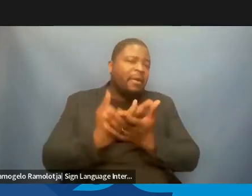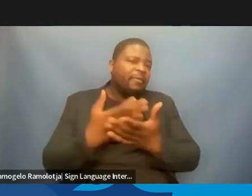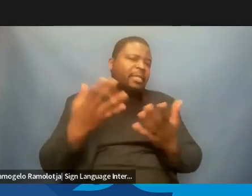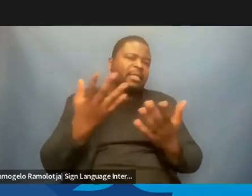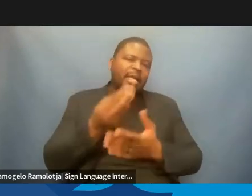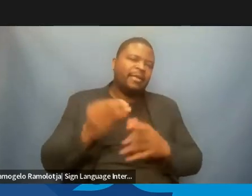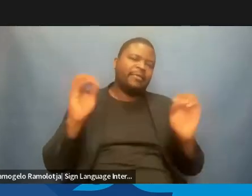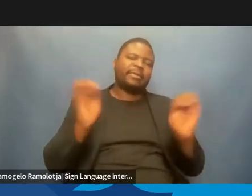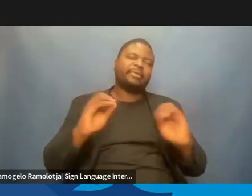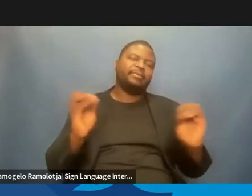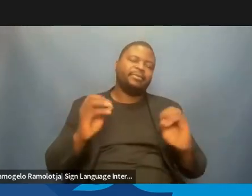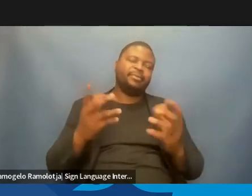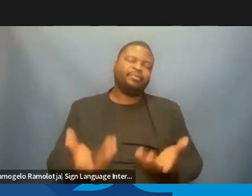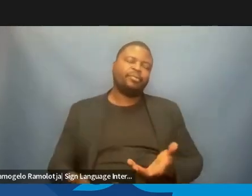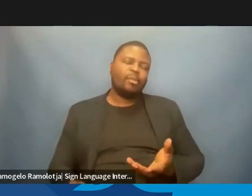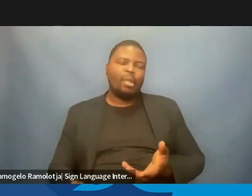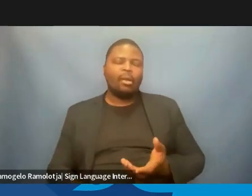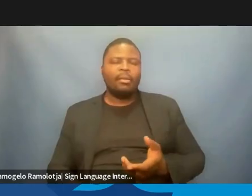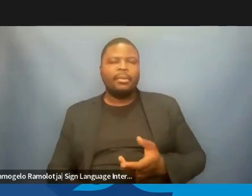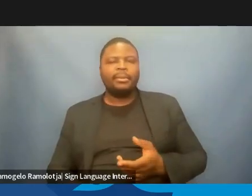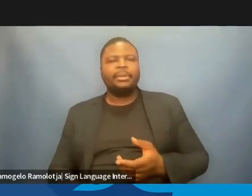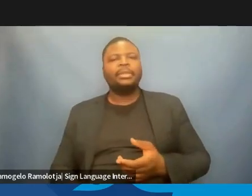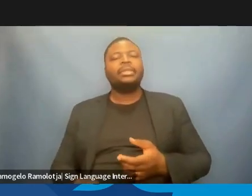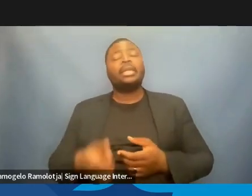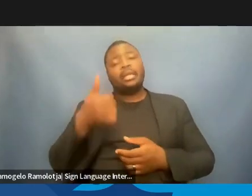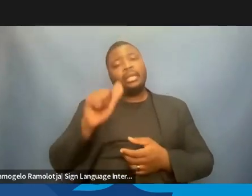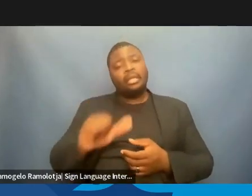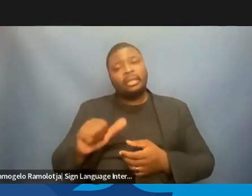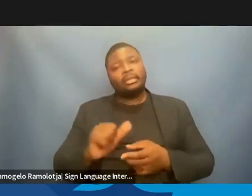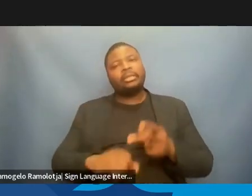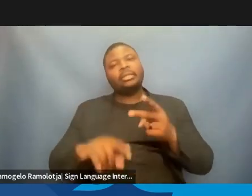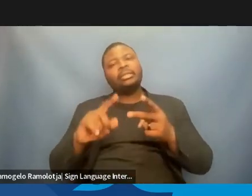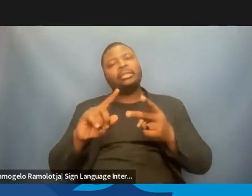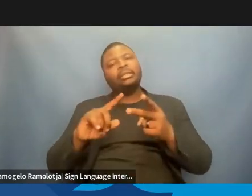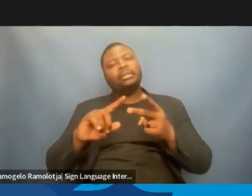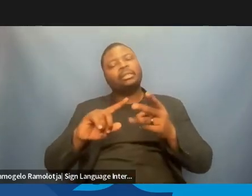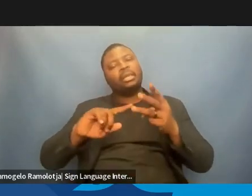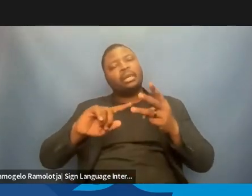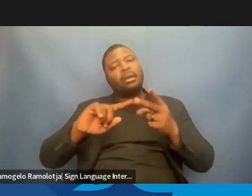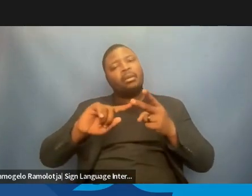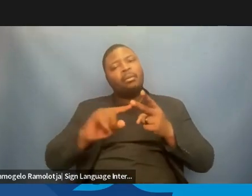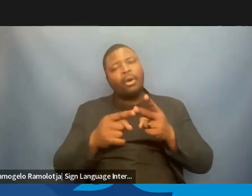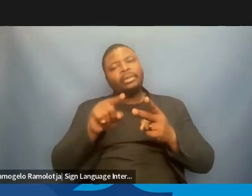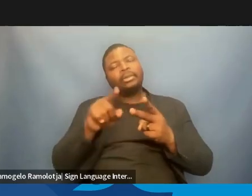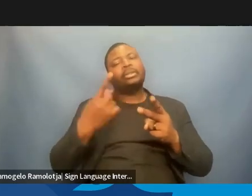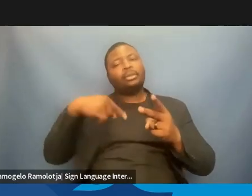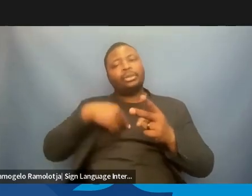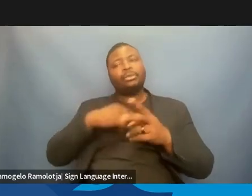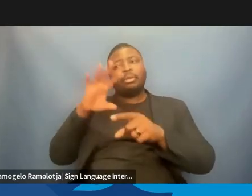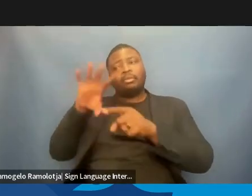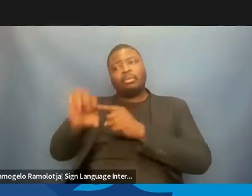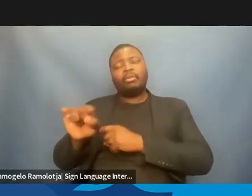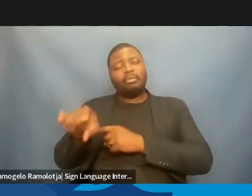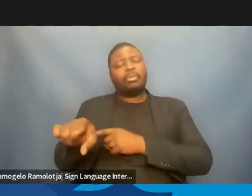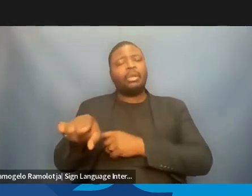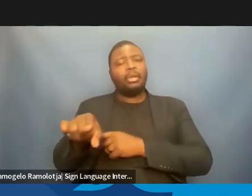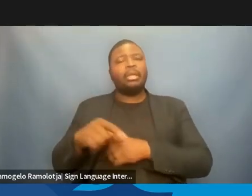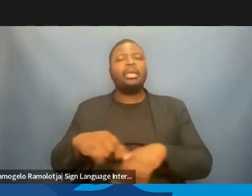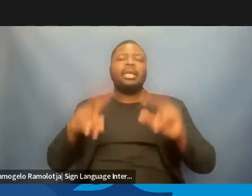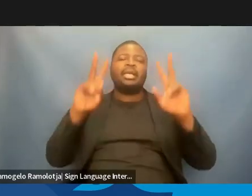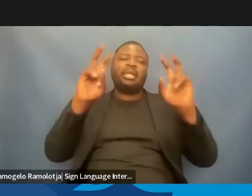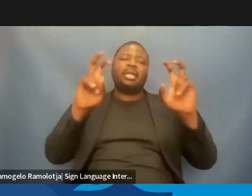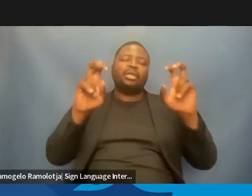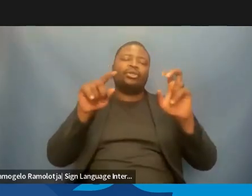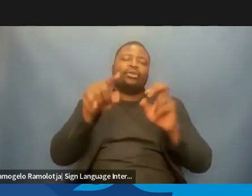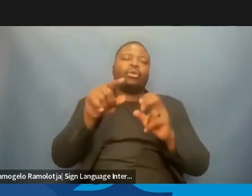other point that we have observed ourselves is on the issue of registering in